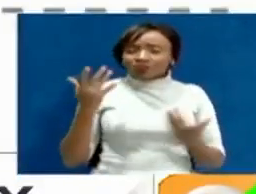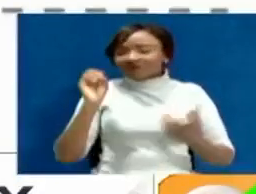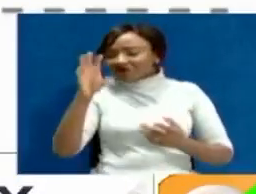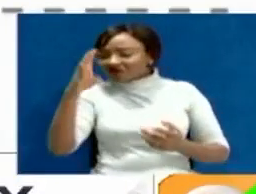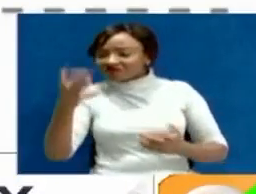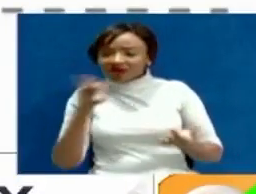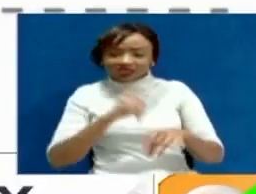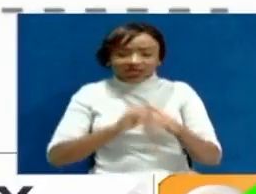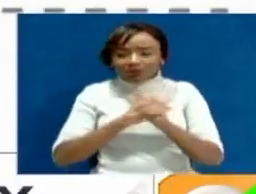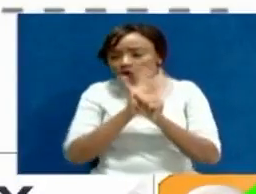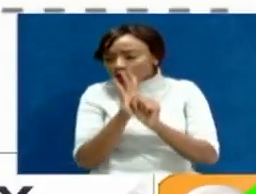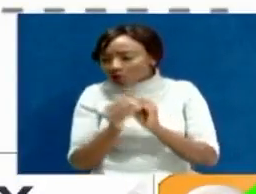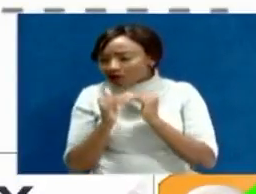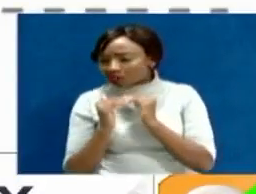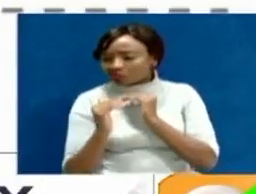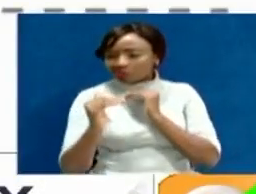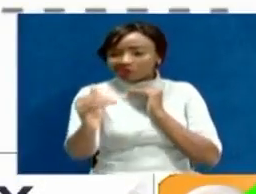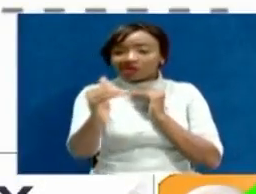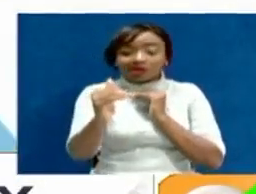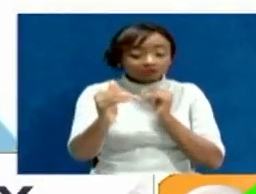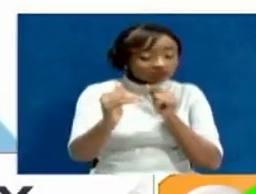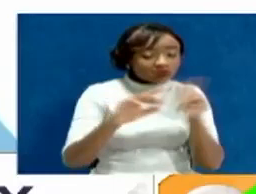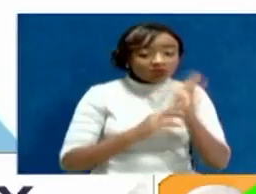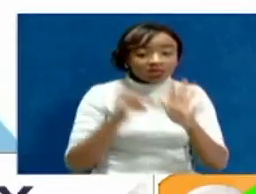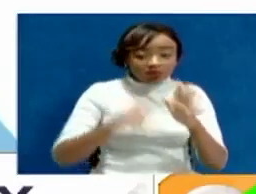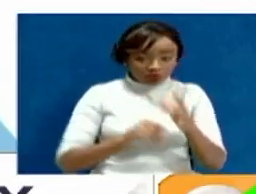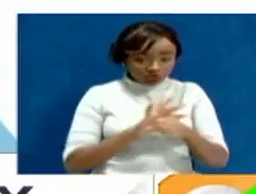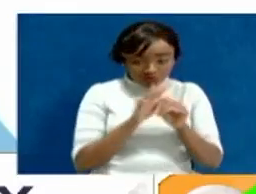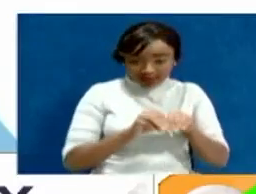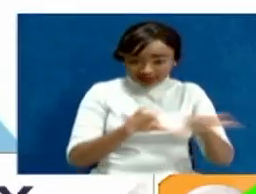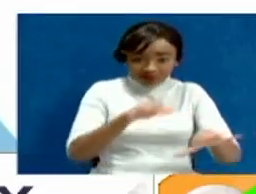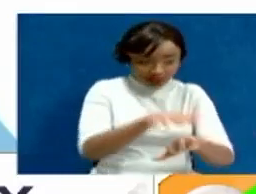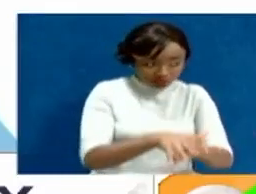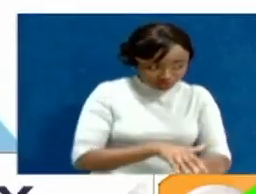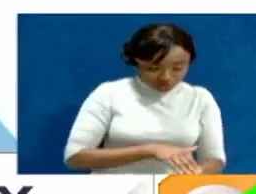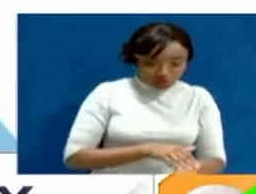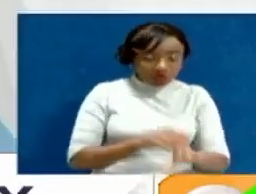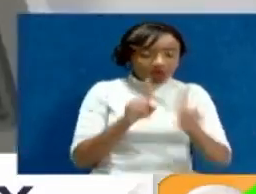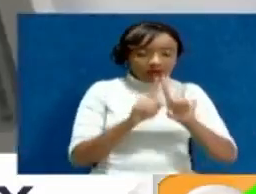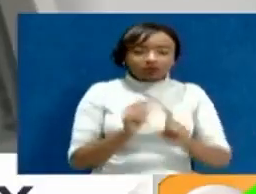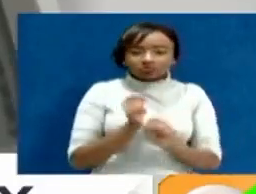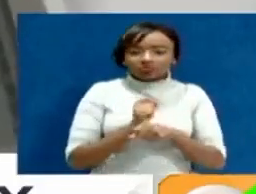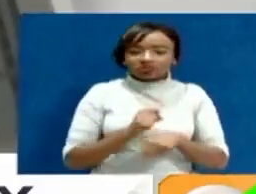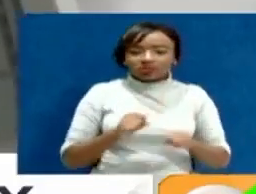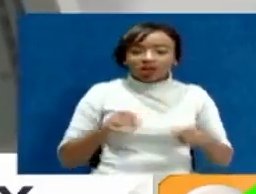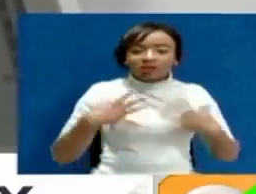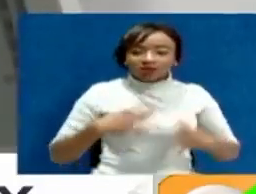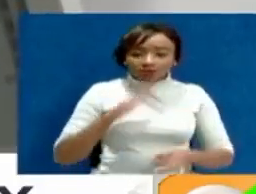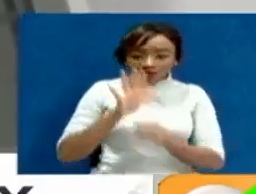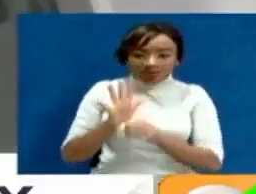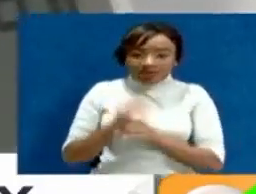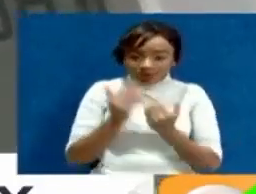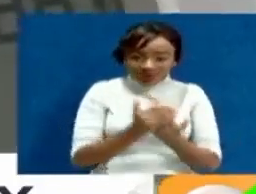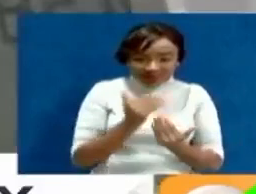curve. Flattening the curve simply means slowing the spread of the COVID-19 pandemic so that the highest number of people